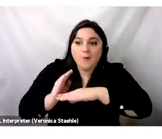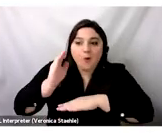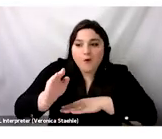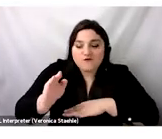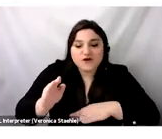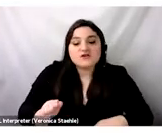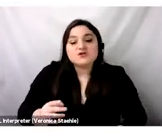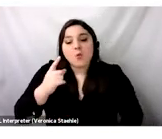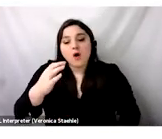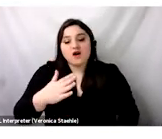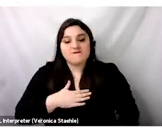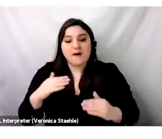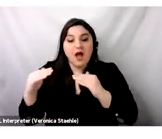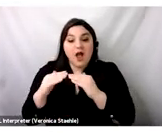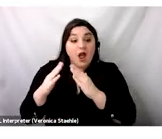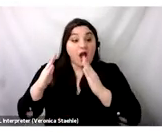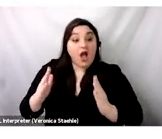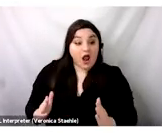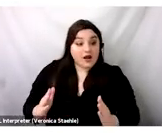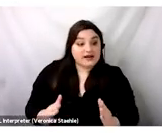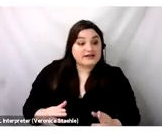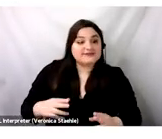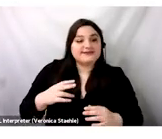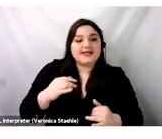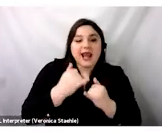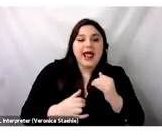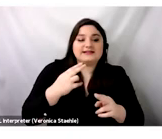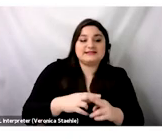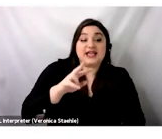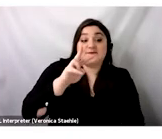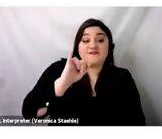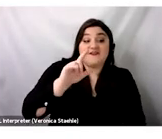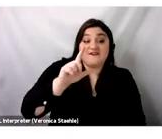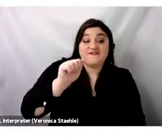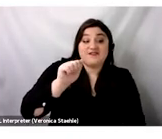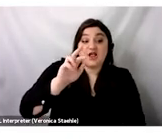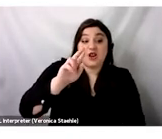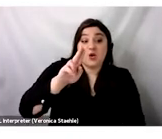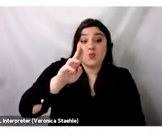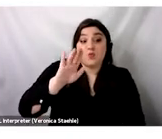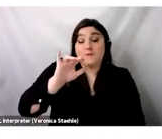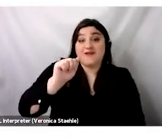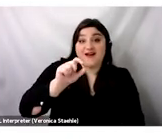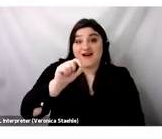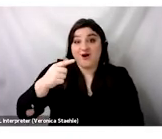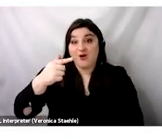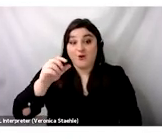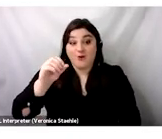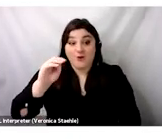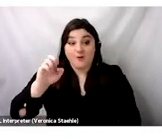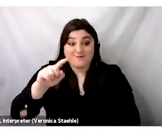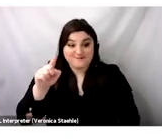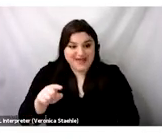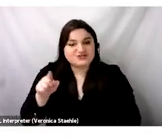mine, Patricia Villarubia Gomez, who is in Sweden, in Stockholm, and she's researching planetary boundaries.